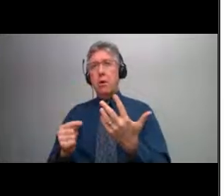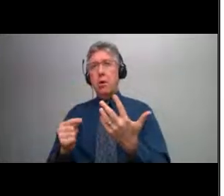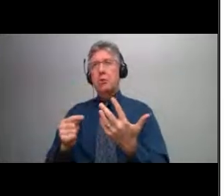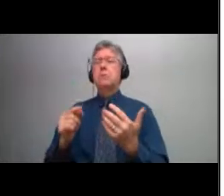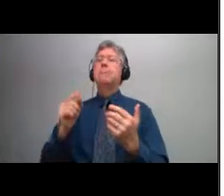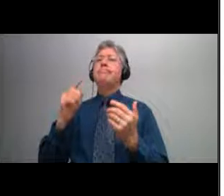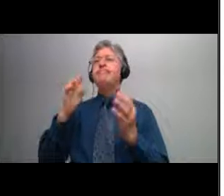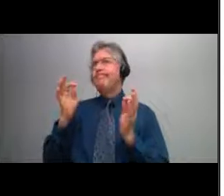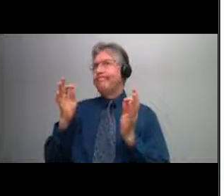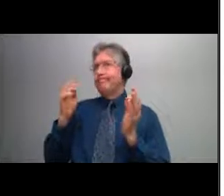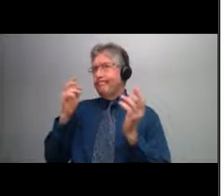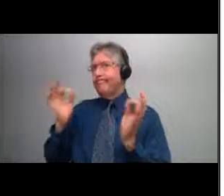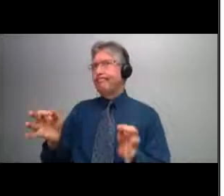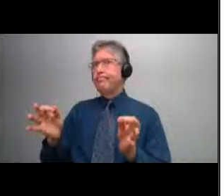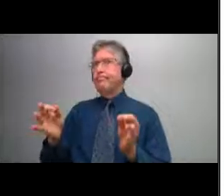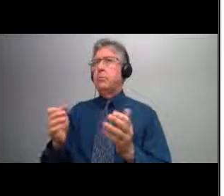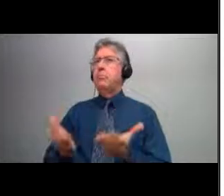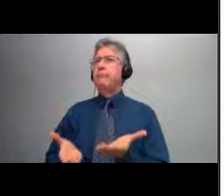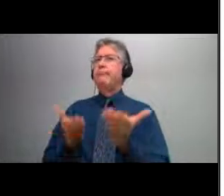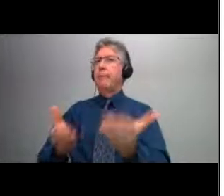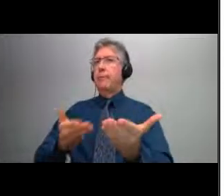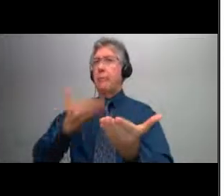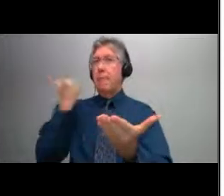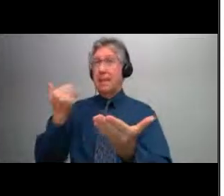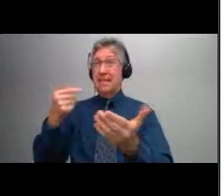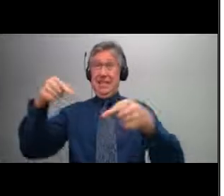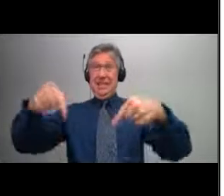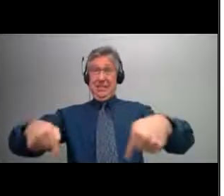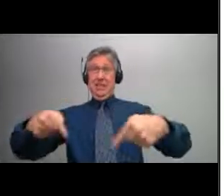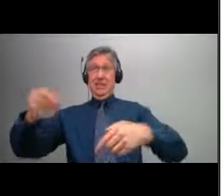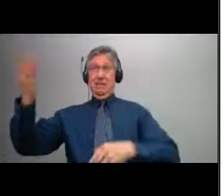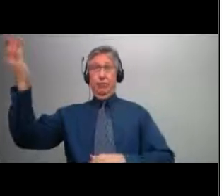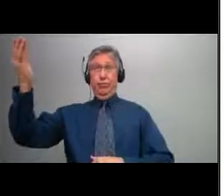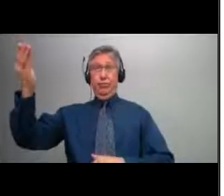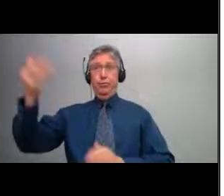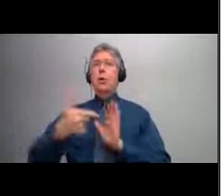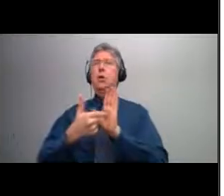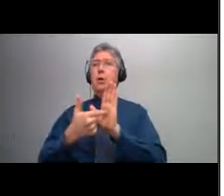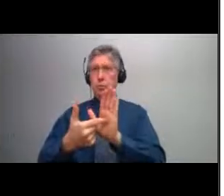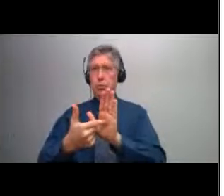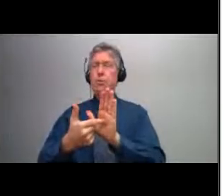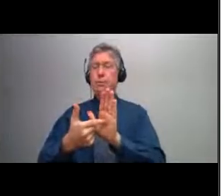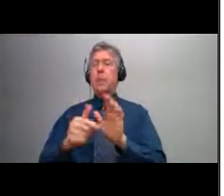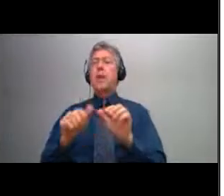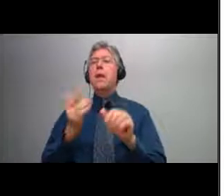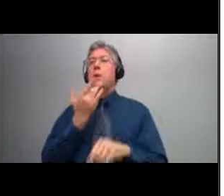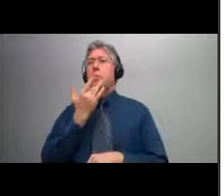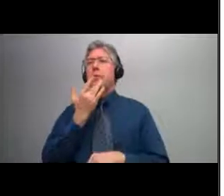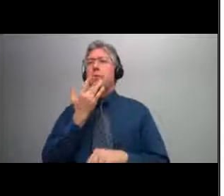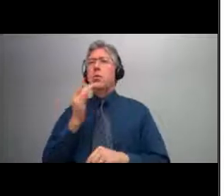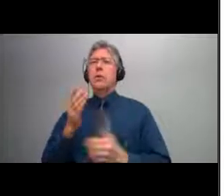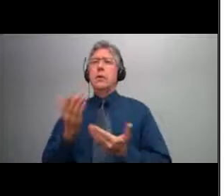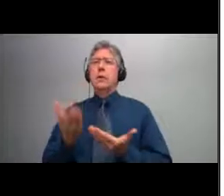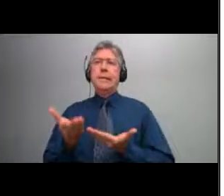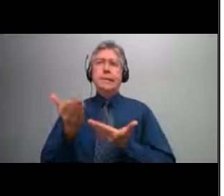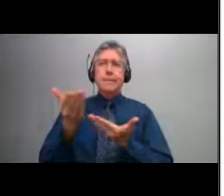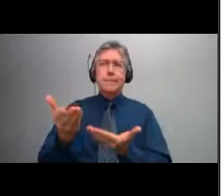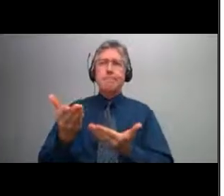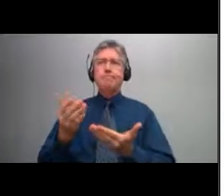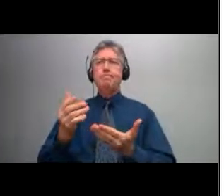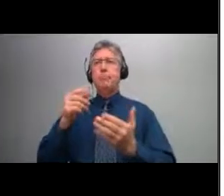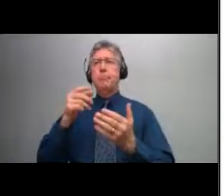is described and presented here tonight. The preferred build alternative addresses the purpose and need for this